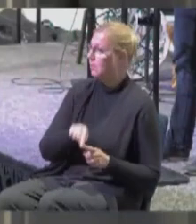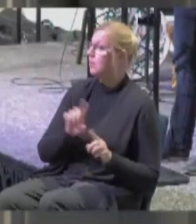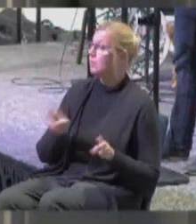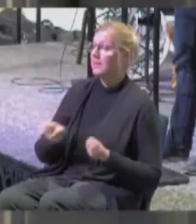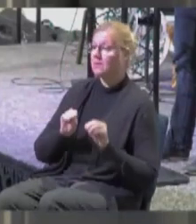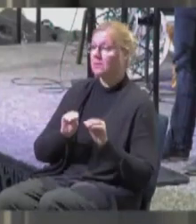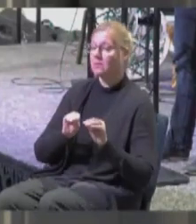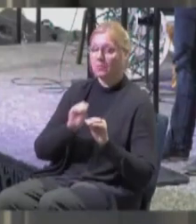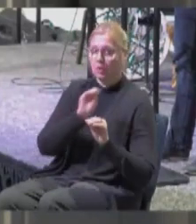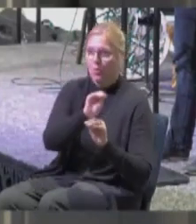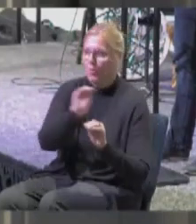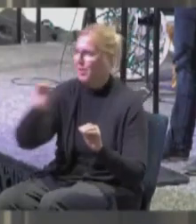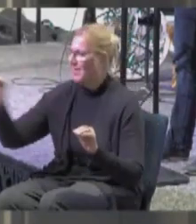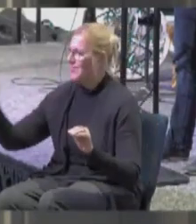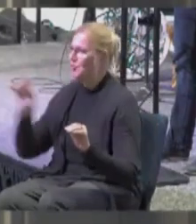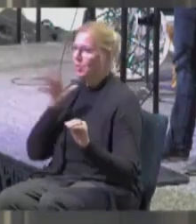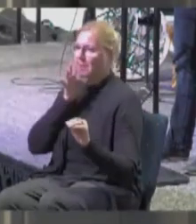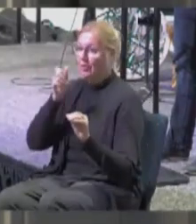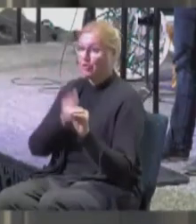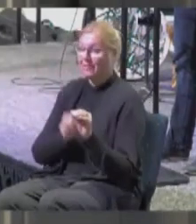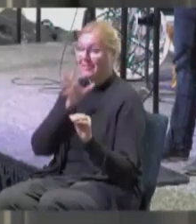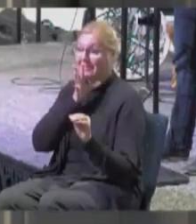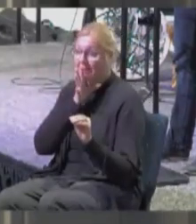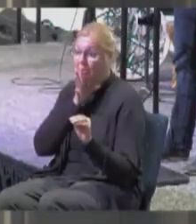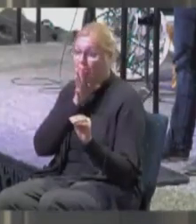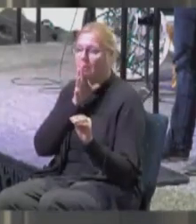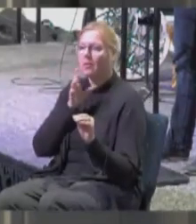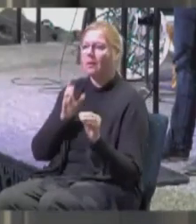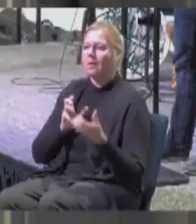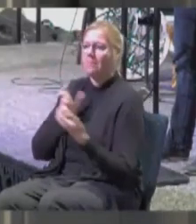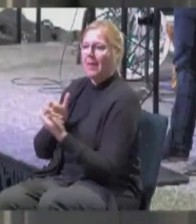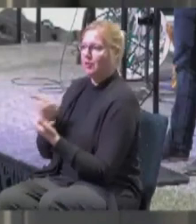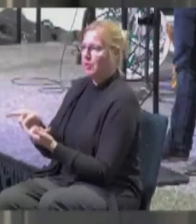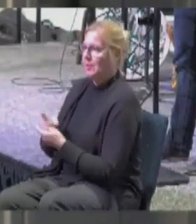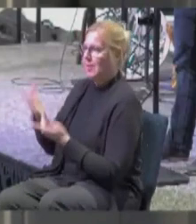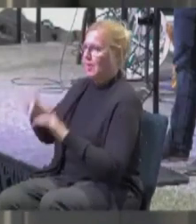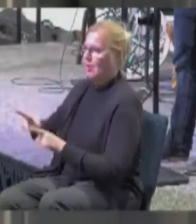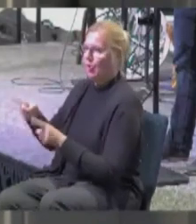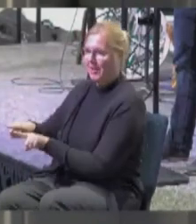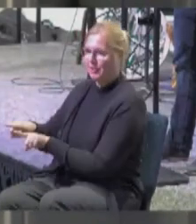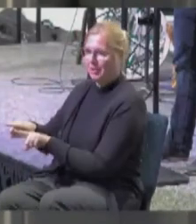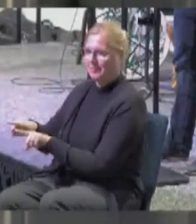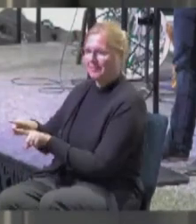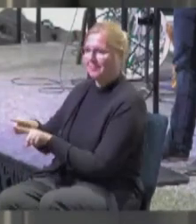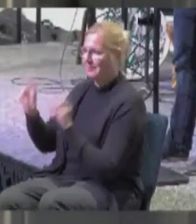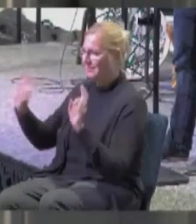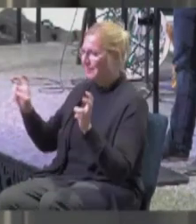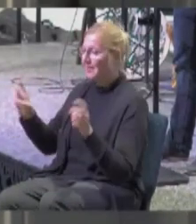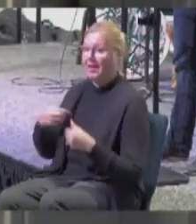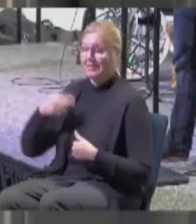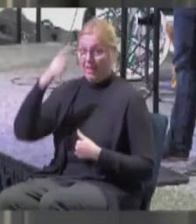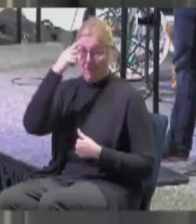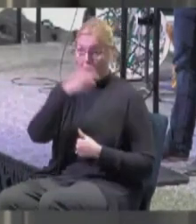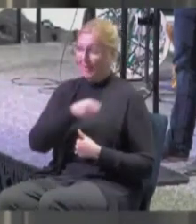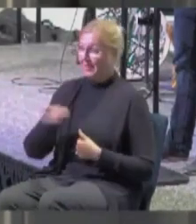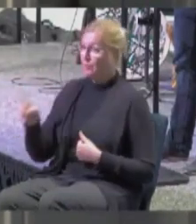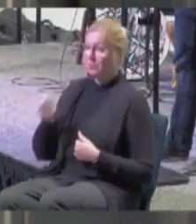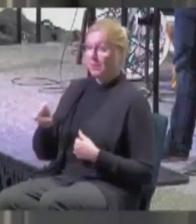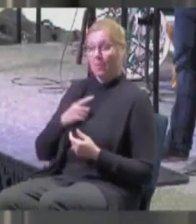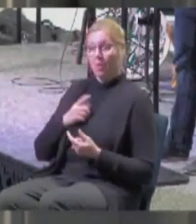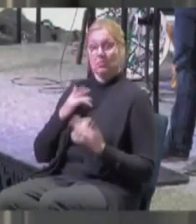the mouth of each speaker the sentiments proper to the occasion, expressed as I thought he would be most likely to express